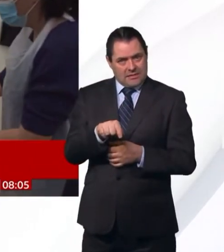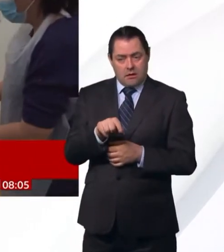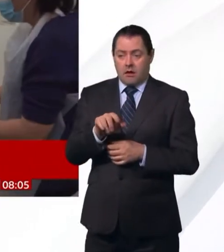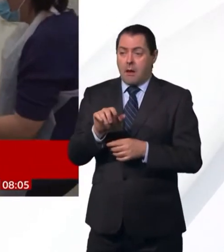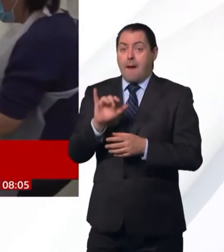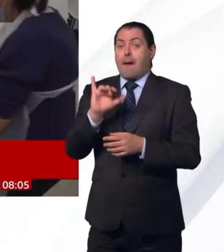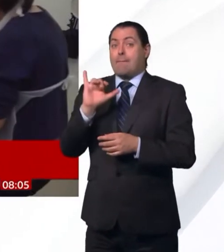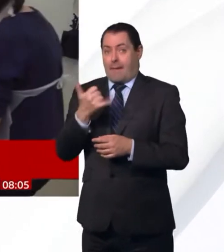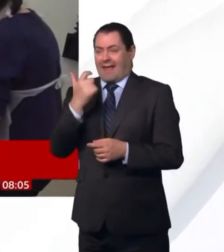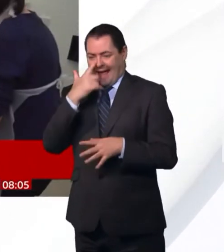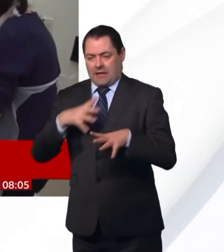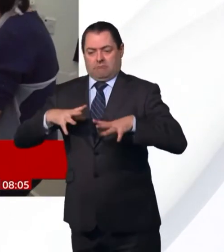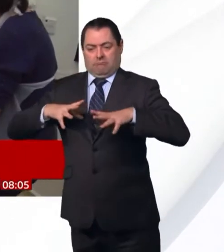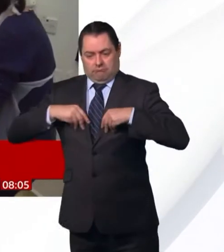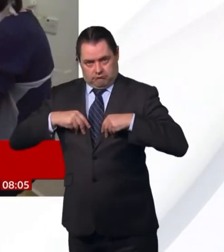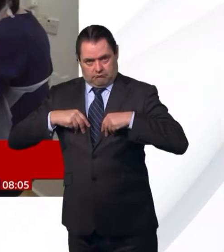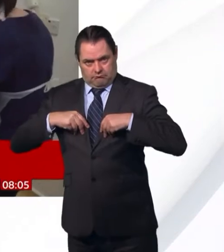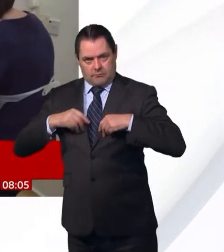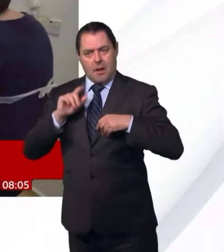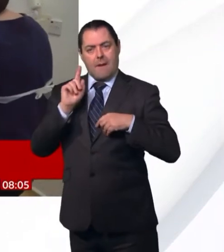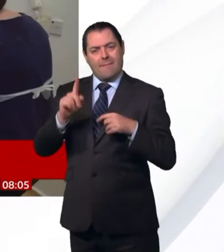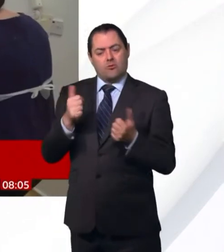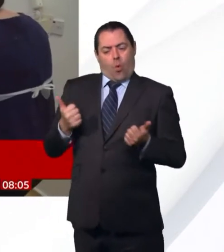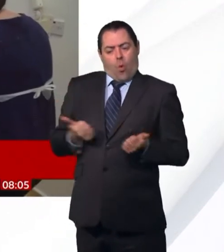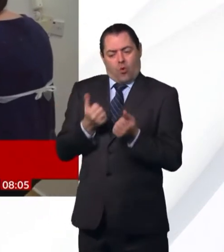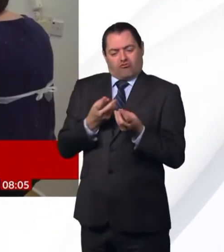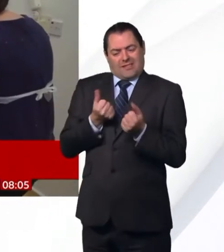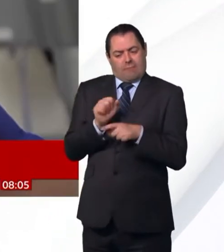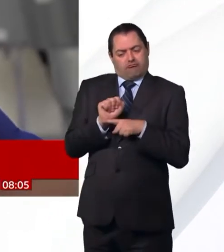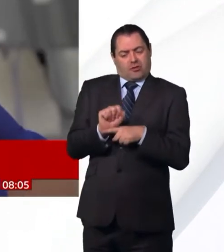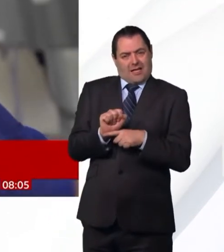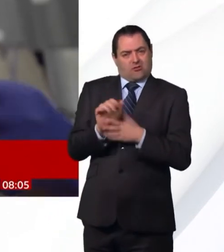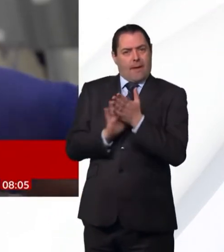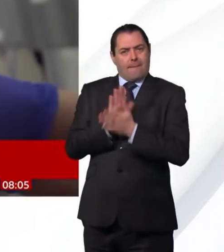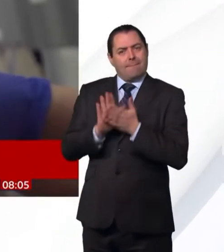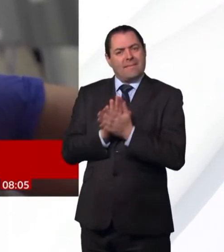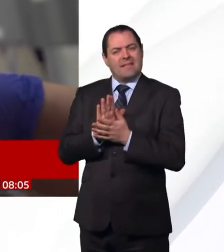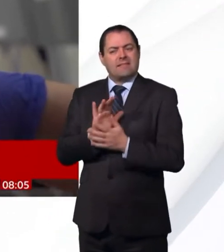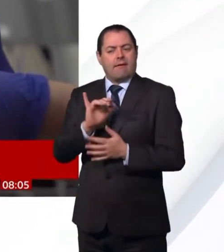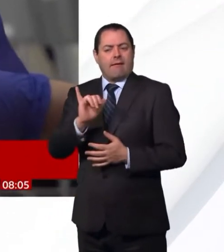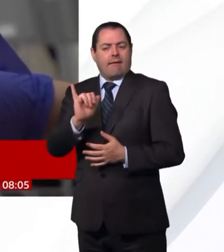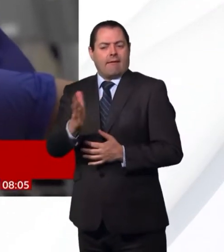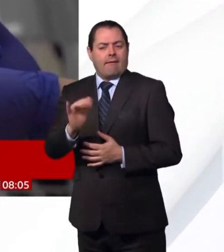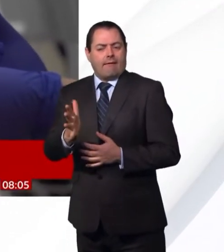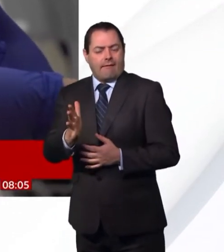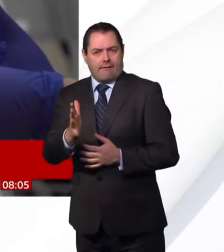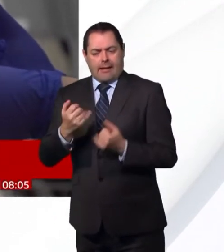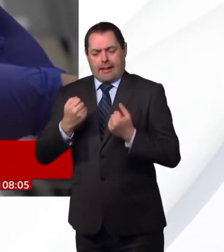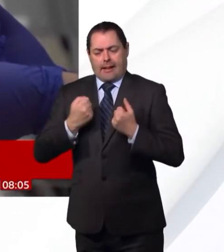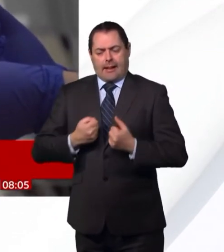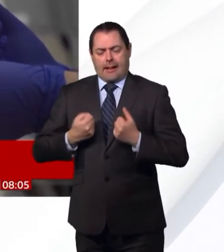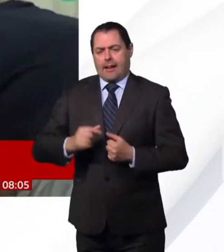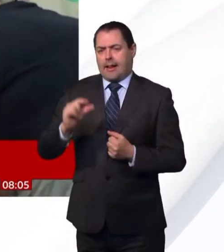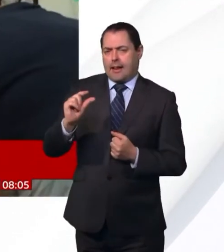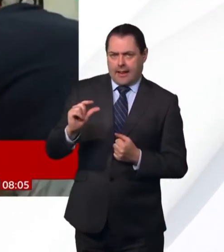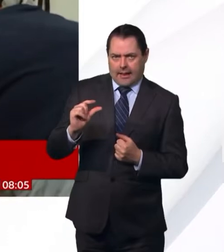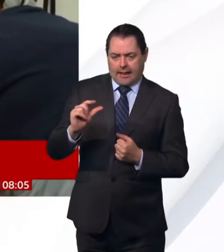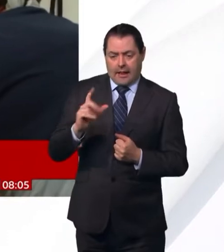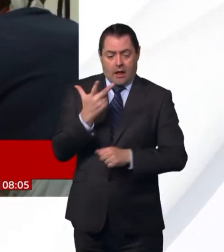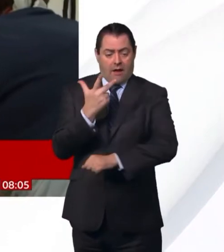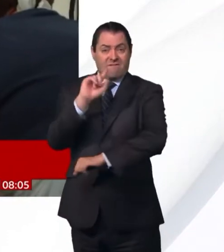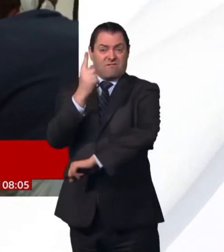stop you getting a COVID infection. It might not stop you getting a little bit ill. But the key thing is if it